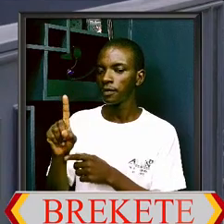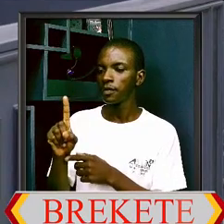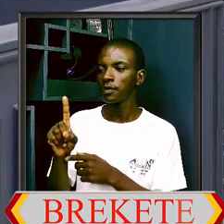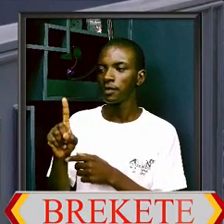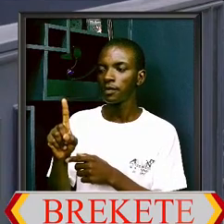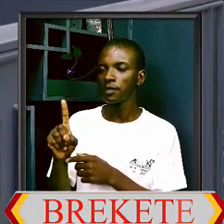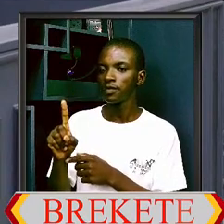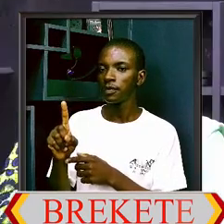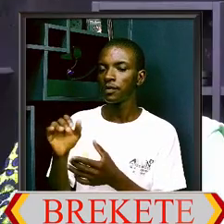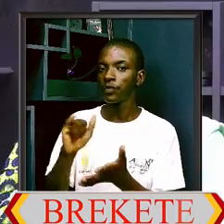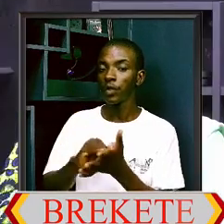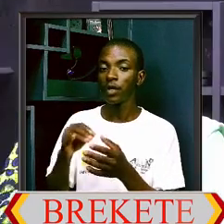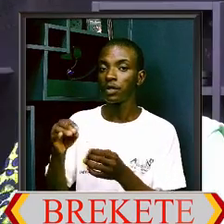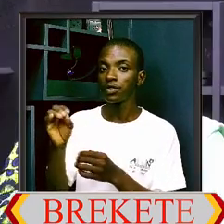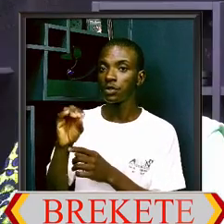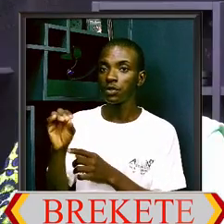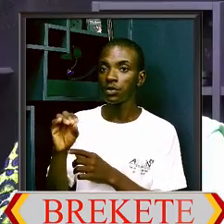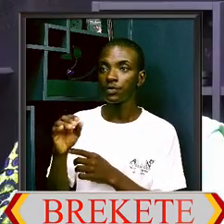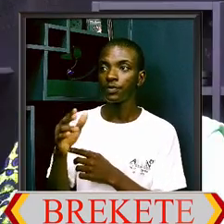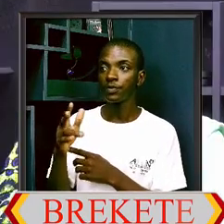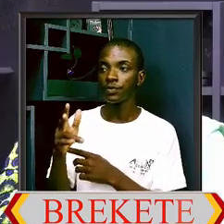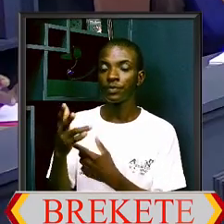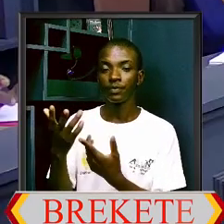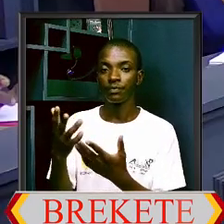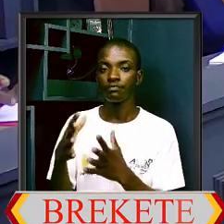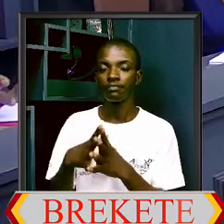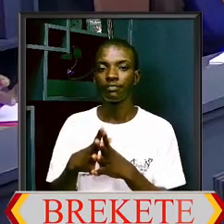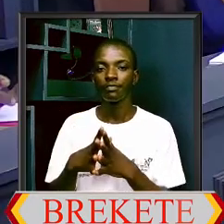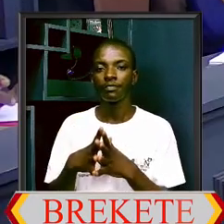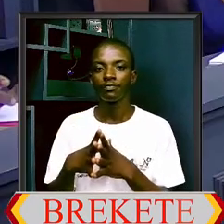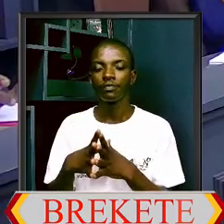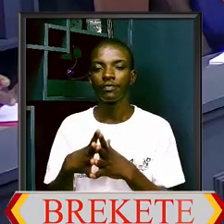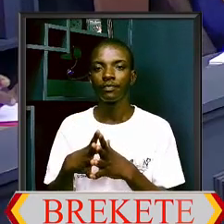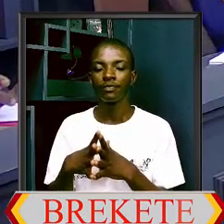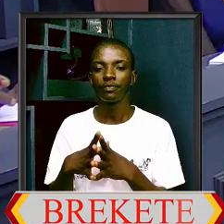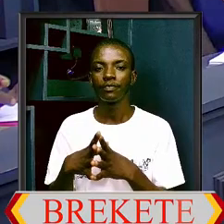again 61 that is 08035 99